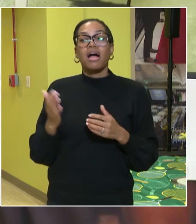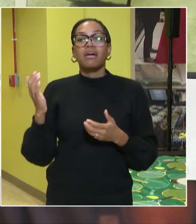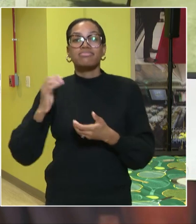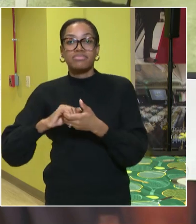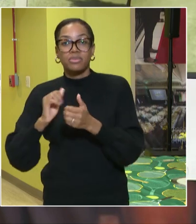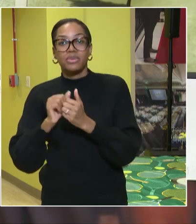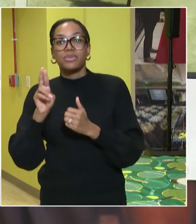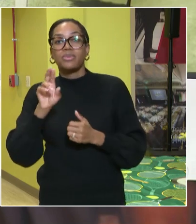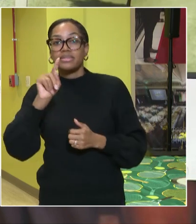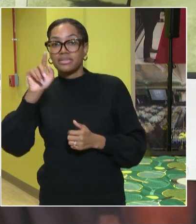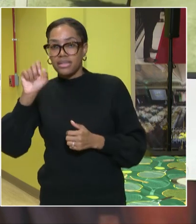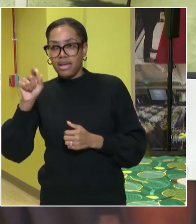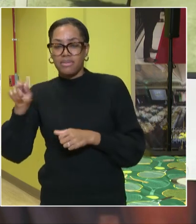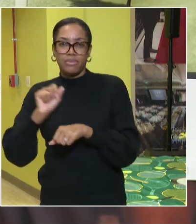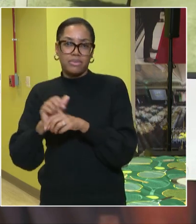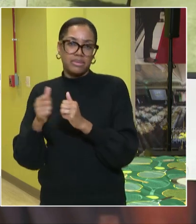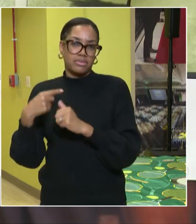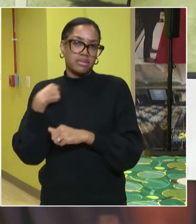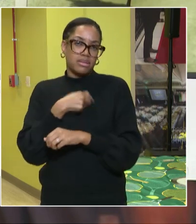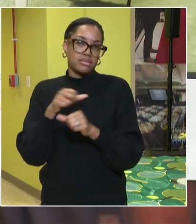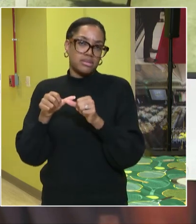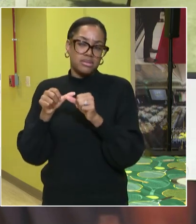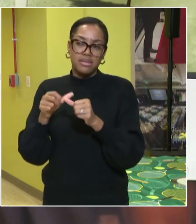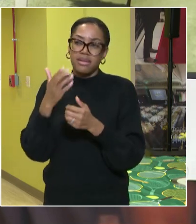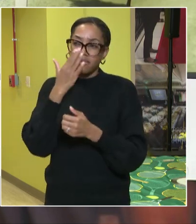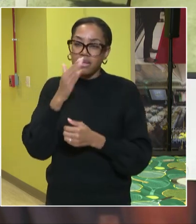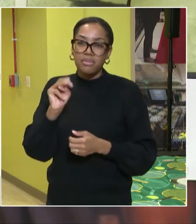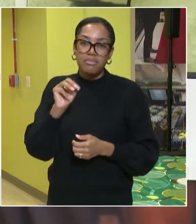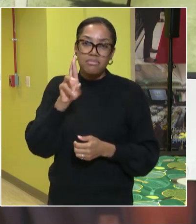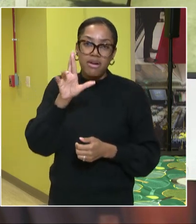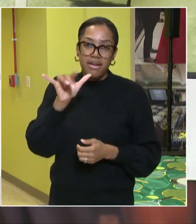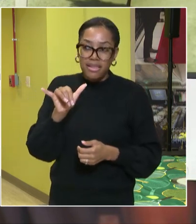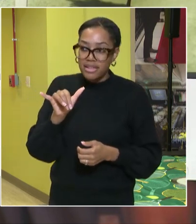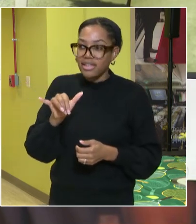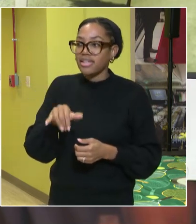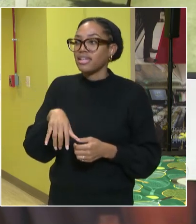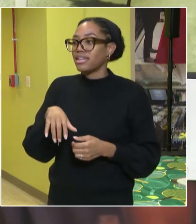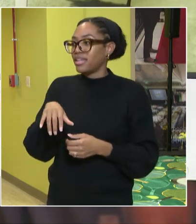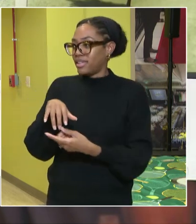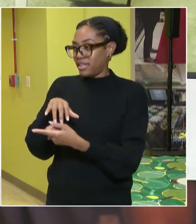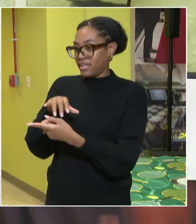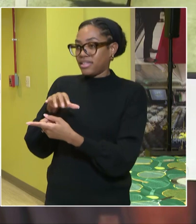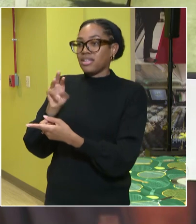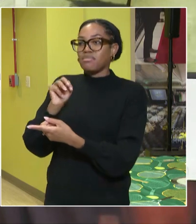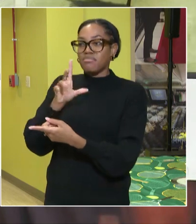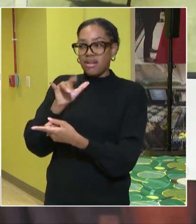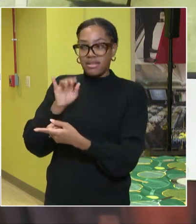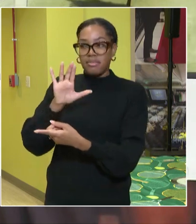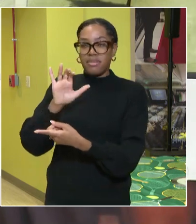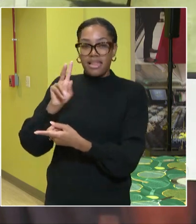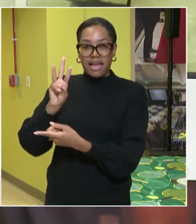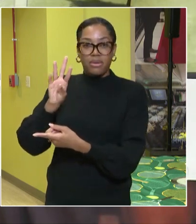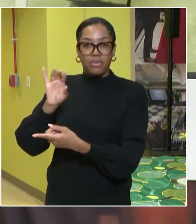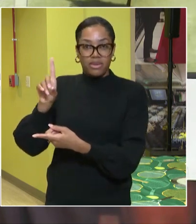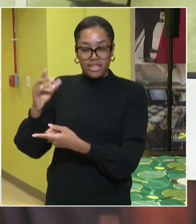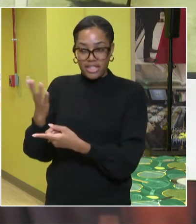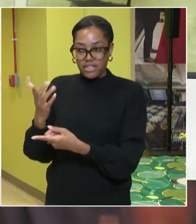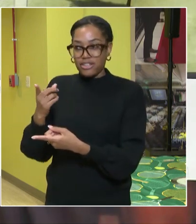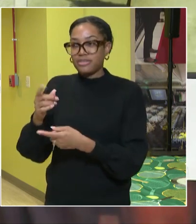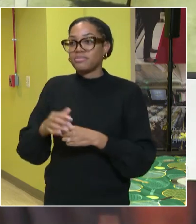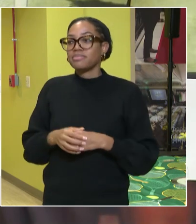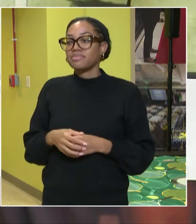us consistently. They have given us, thank you, Marty. Thank you so much, Marty Blackman, head of player development. Give him a hand.